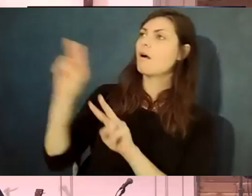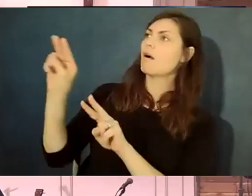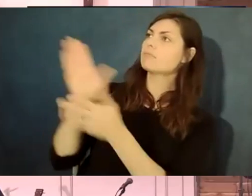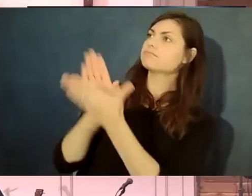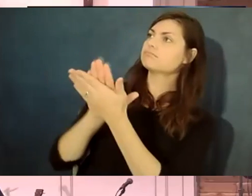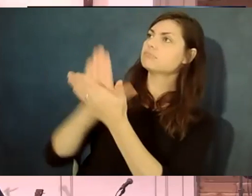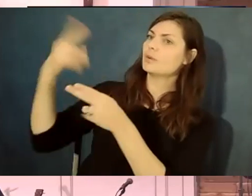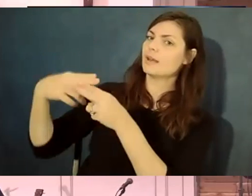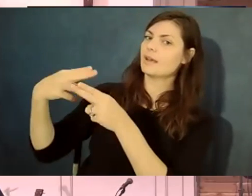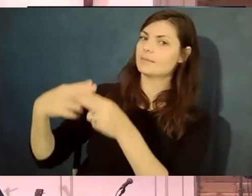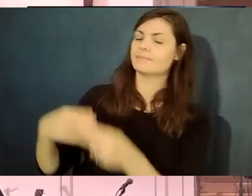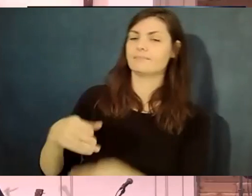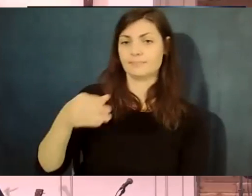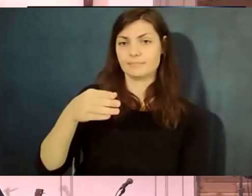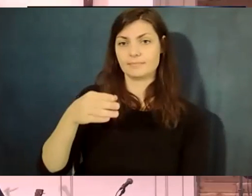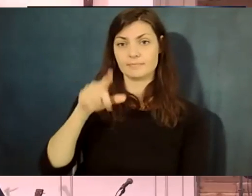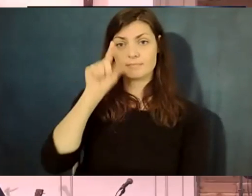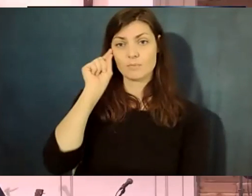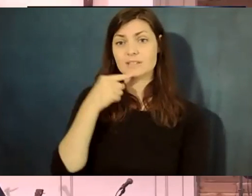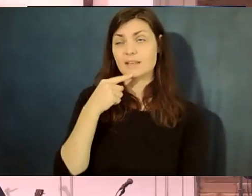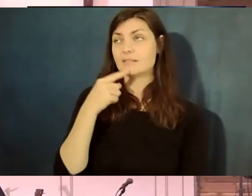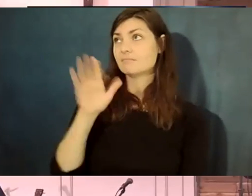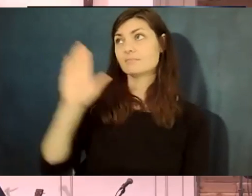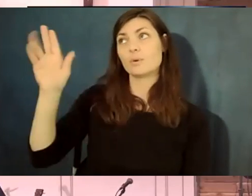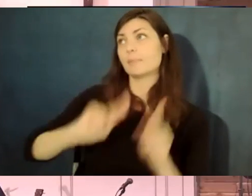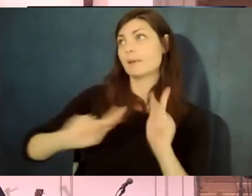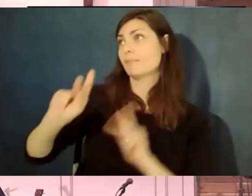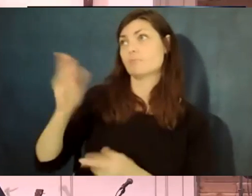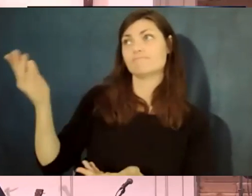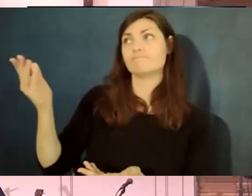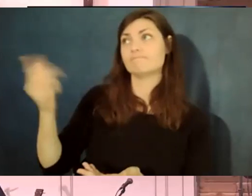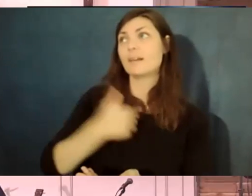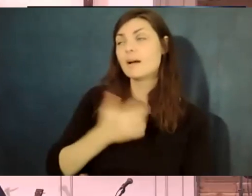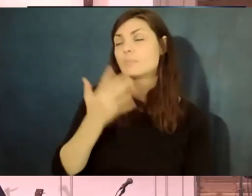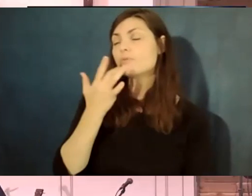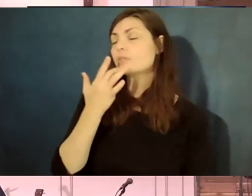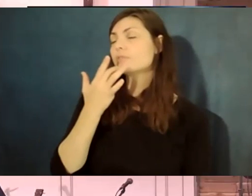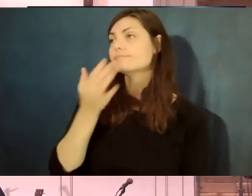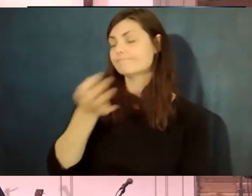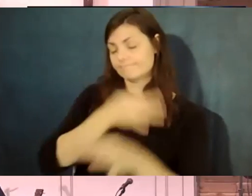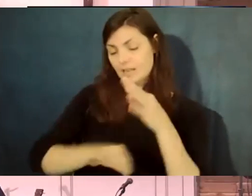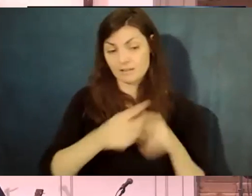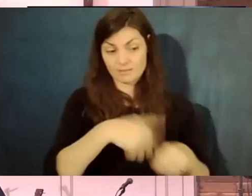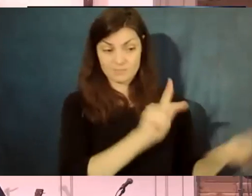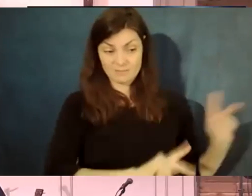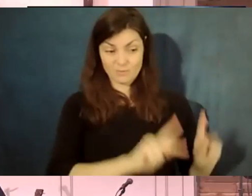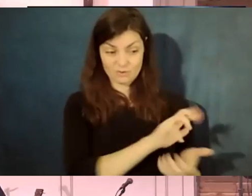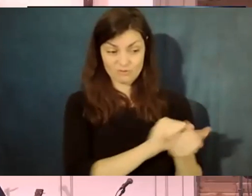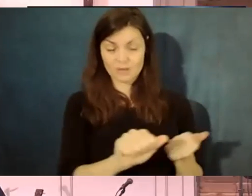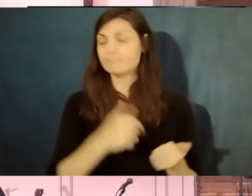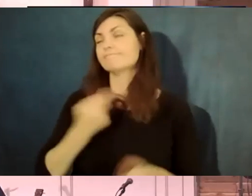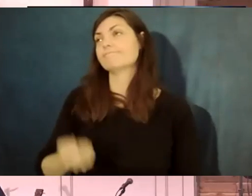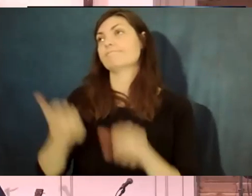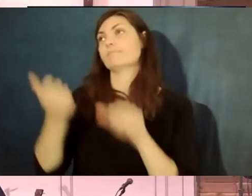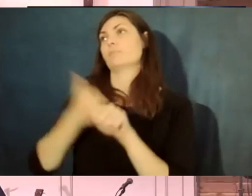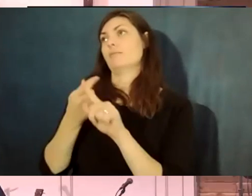He's selfless. He says, they're your people, God. And I would rather be blotted out of the book than have them